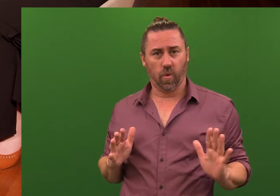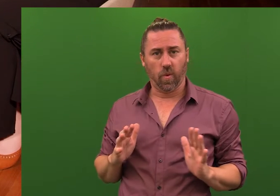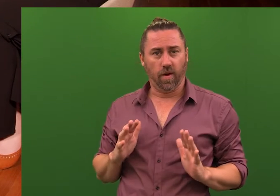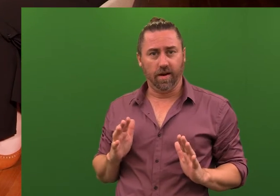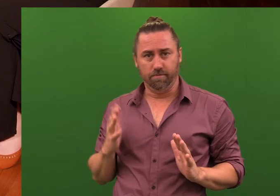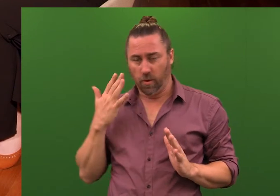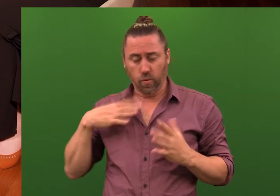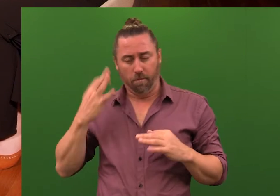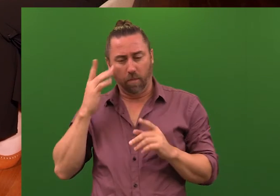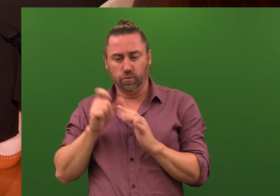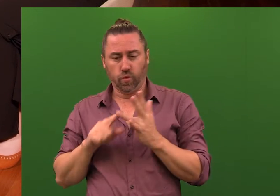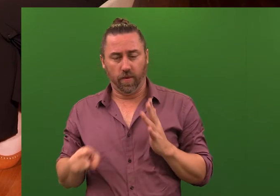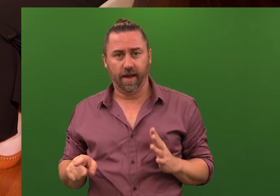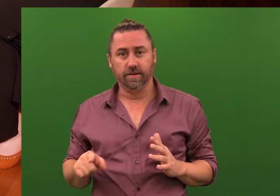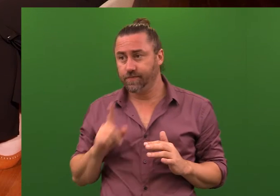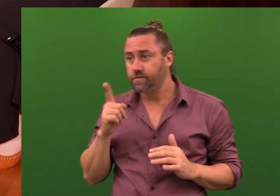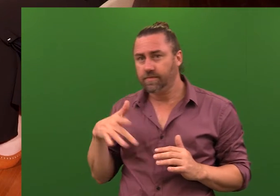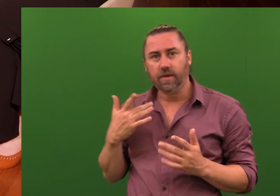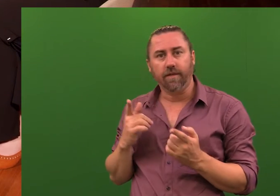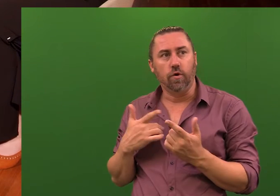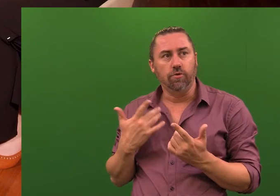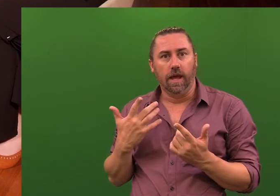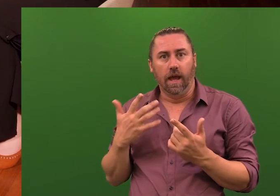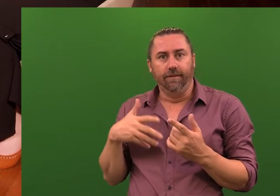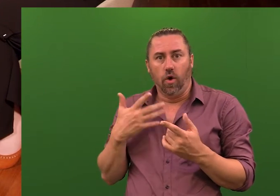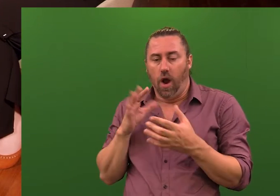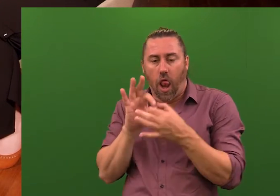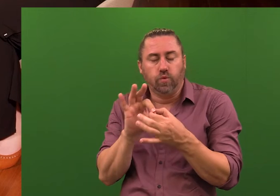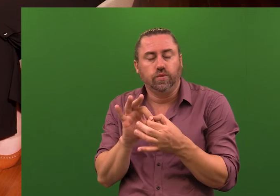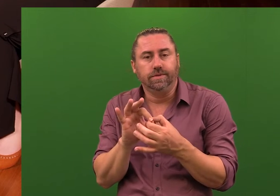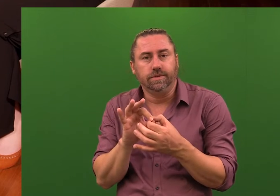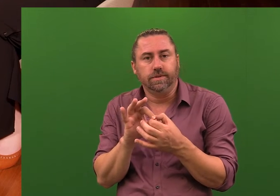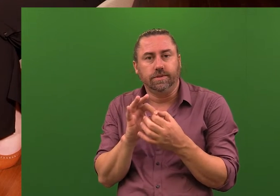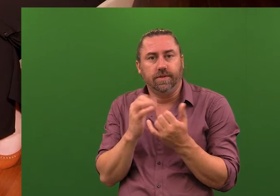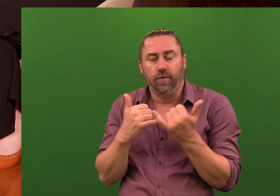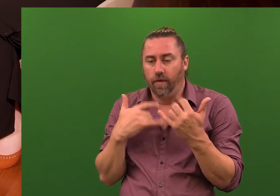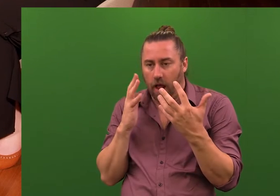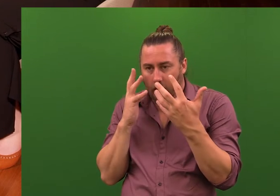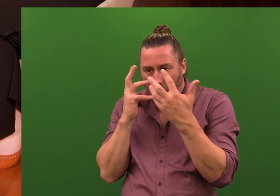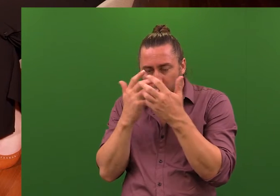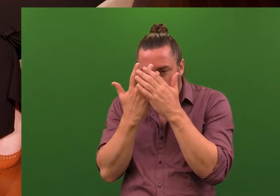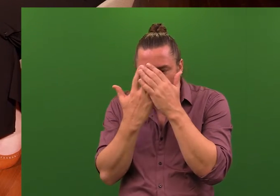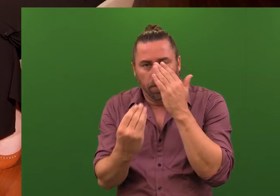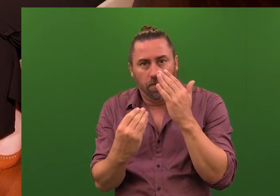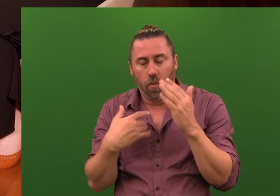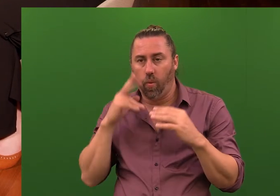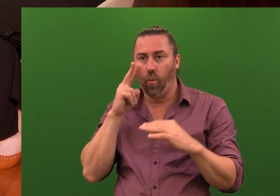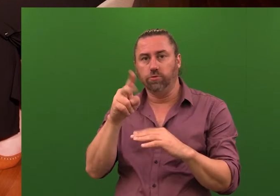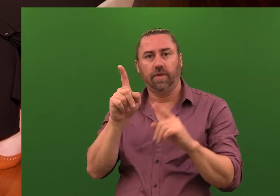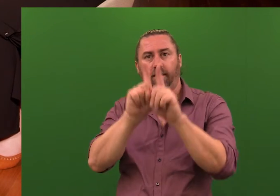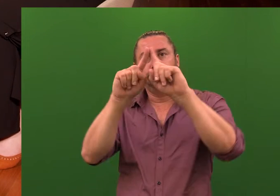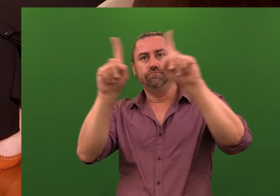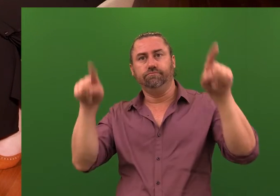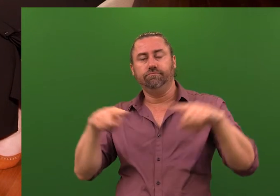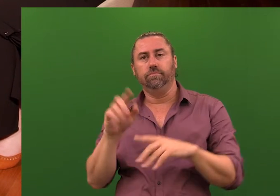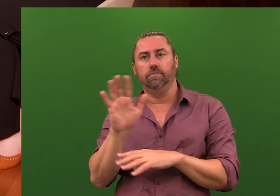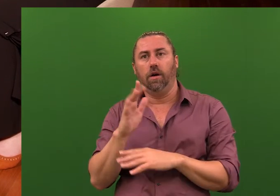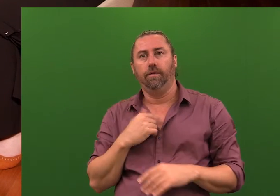is with the body. There's no denying it. There's no denying it, and I